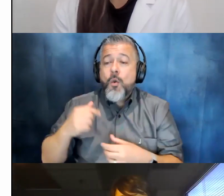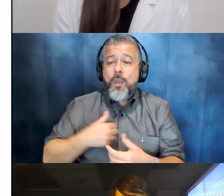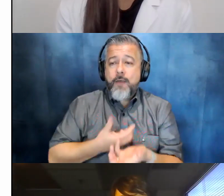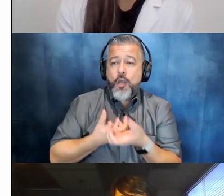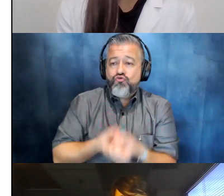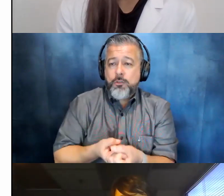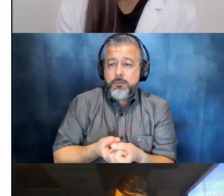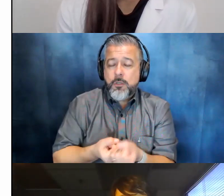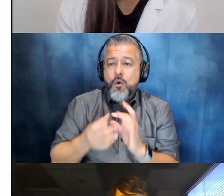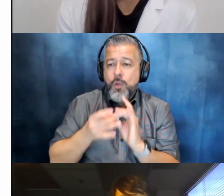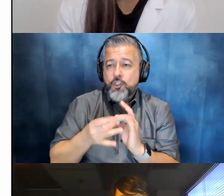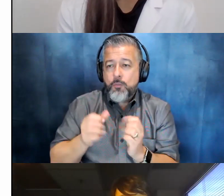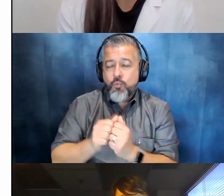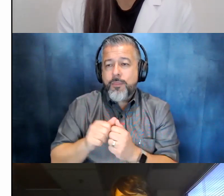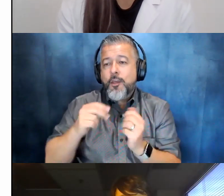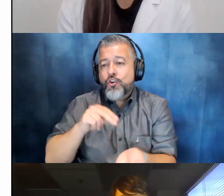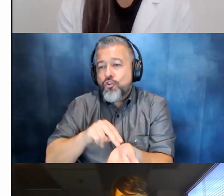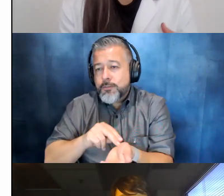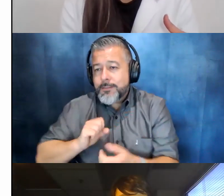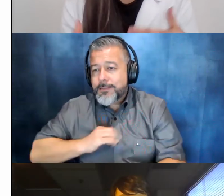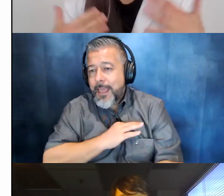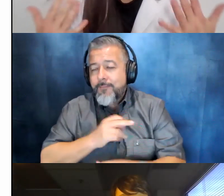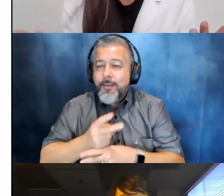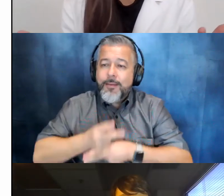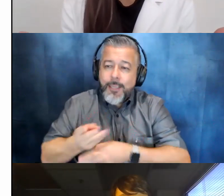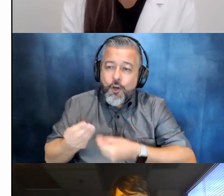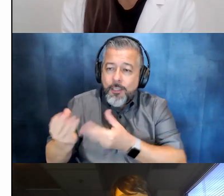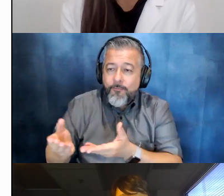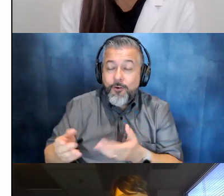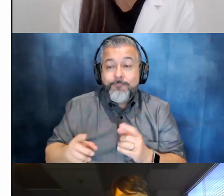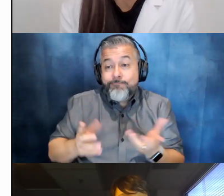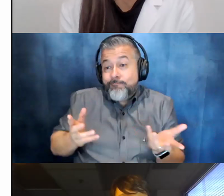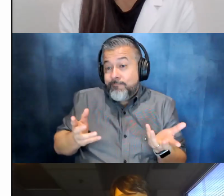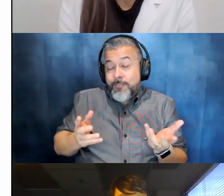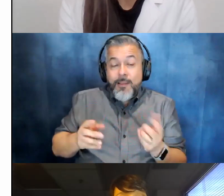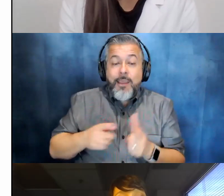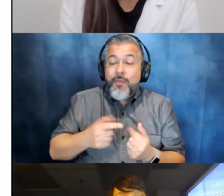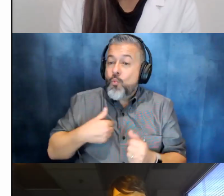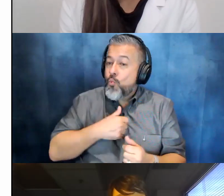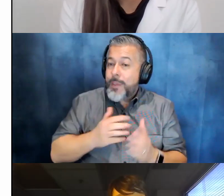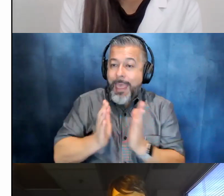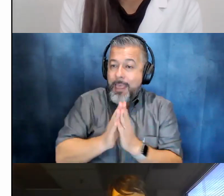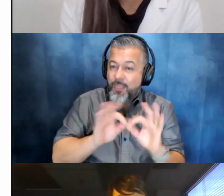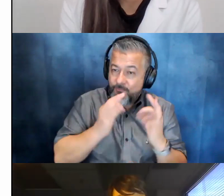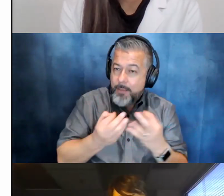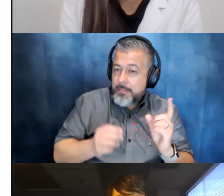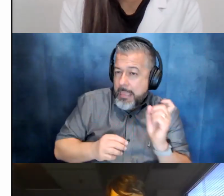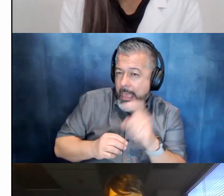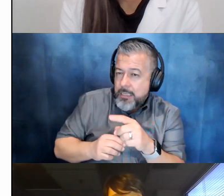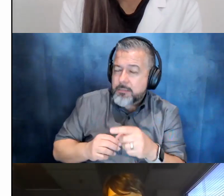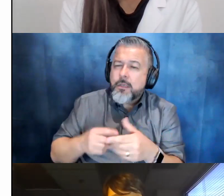That's obviously the best scenario. And then it's just up to knowing what questions to ask. What have the waits